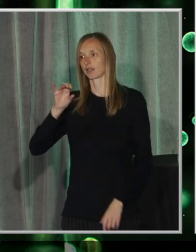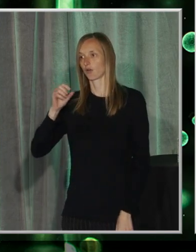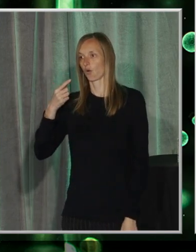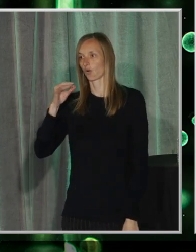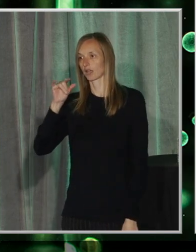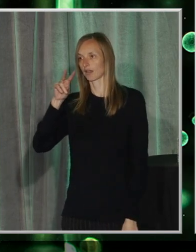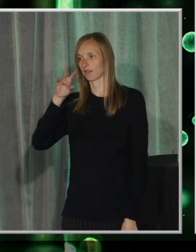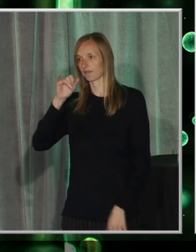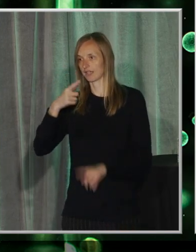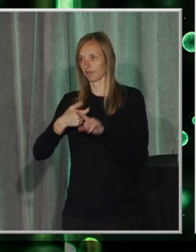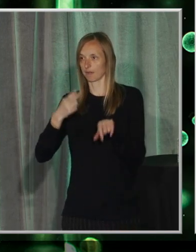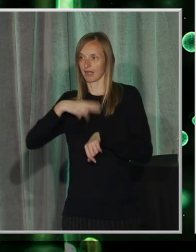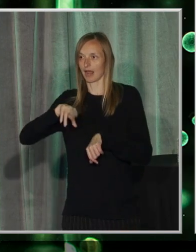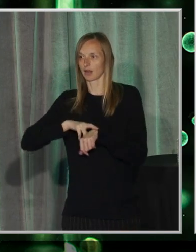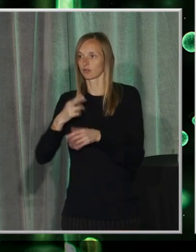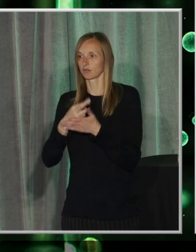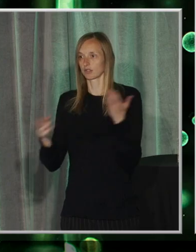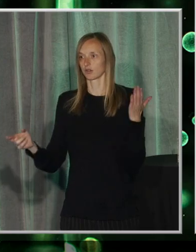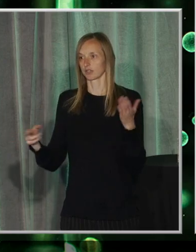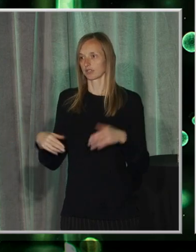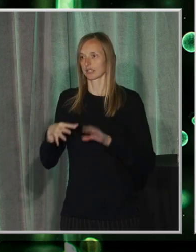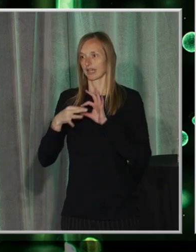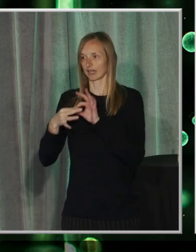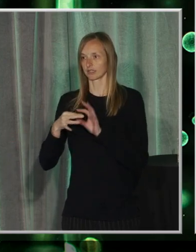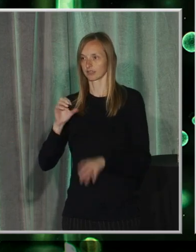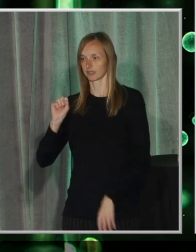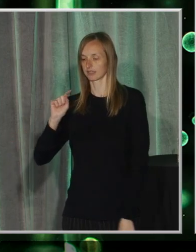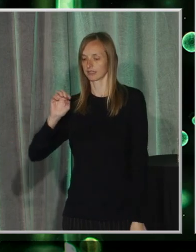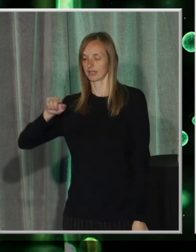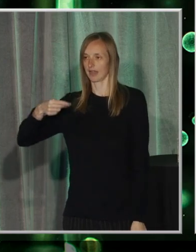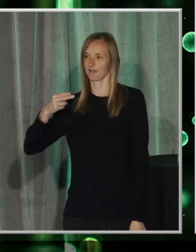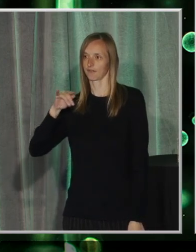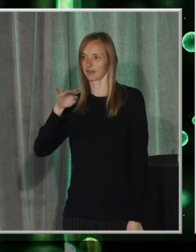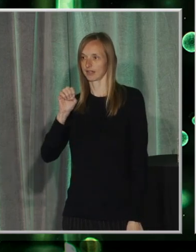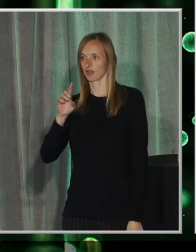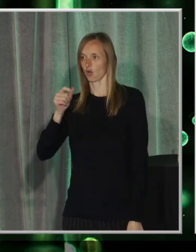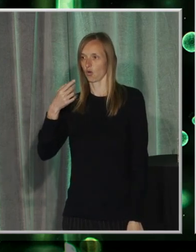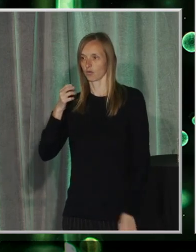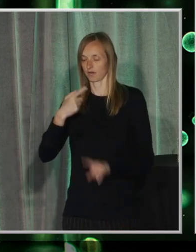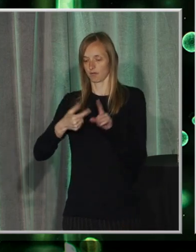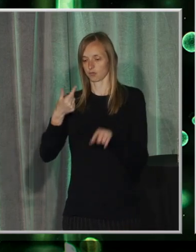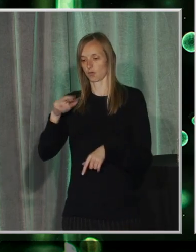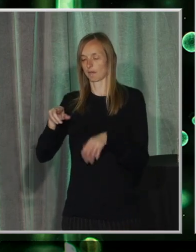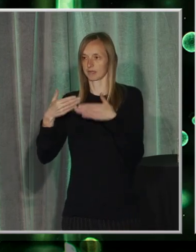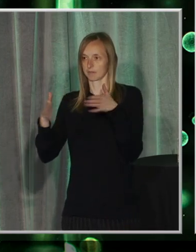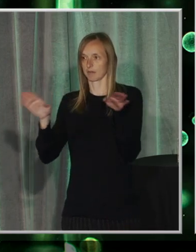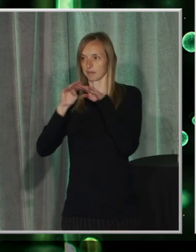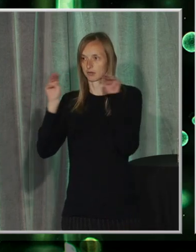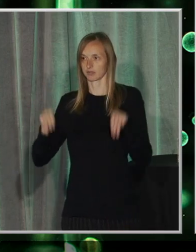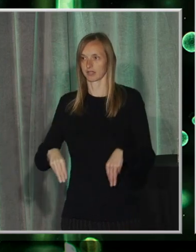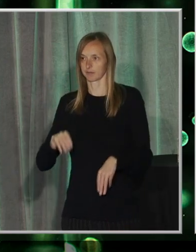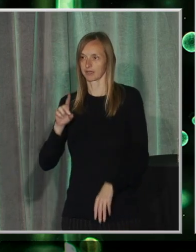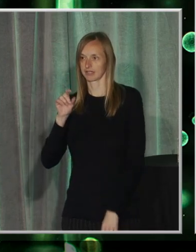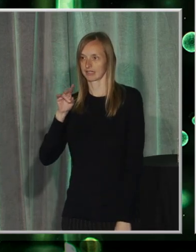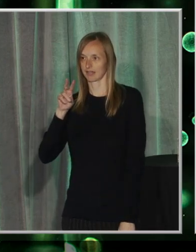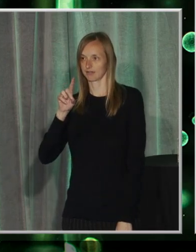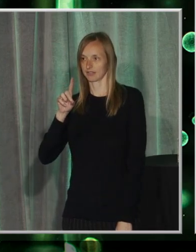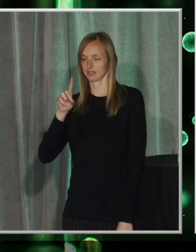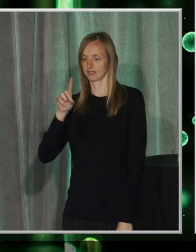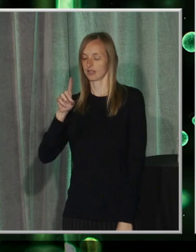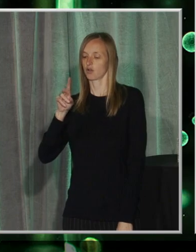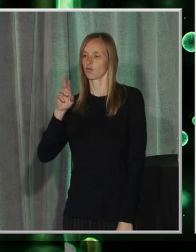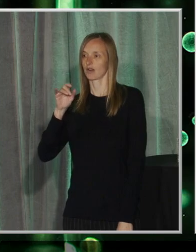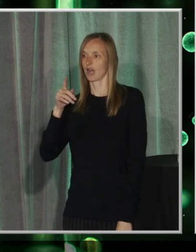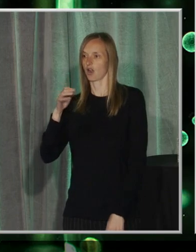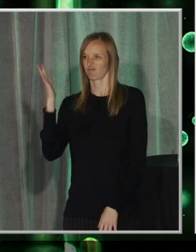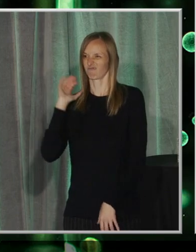Connections. Stephanie Ogren of the Grand Rapids Public Museum. David Renard, formerly of Steelcase.